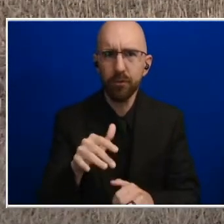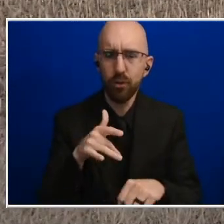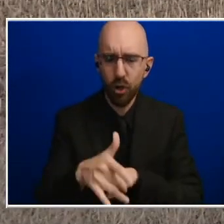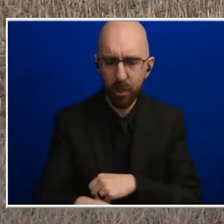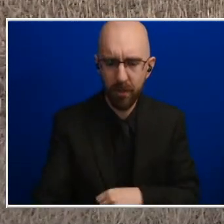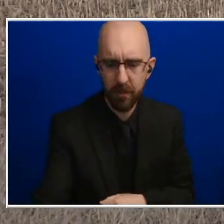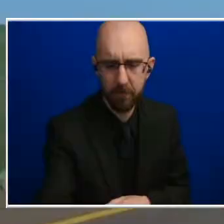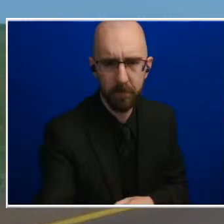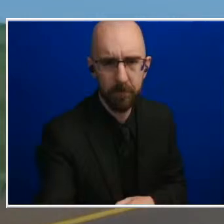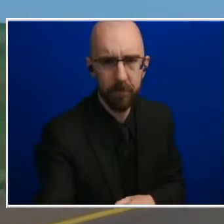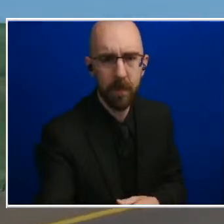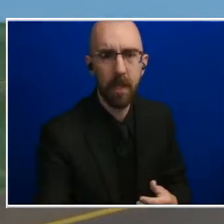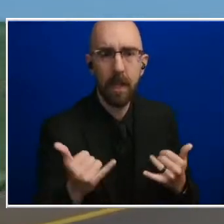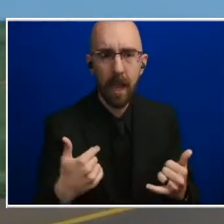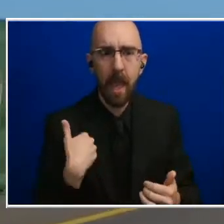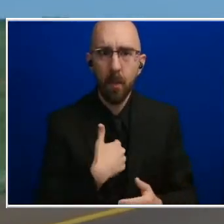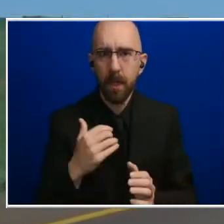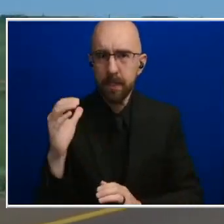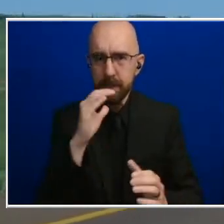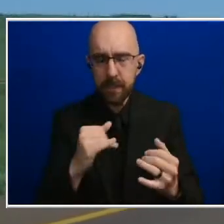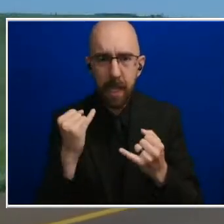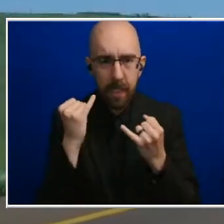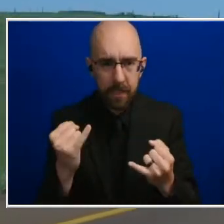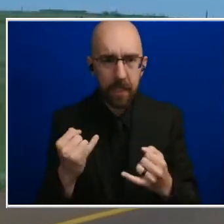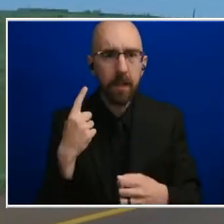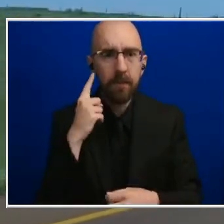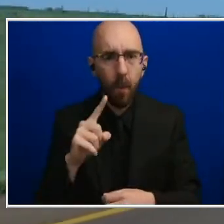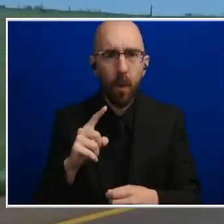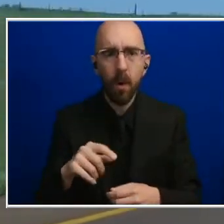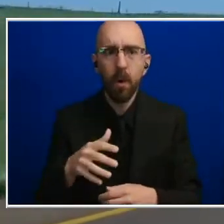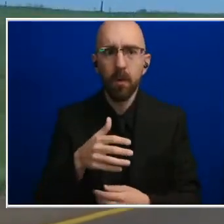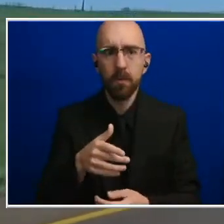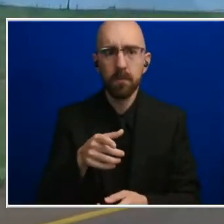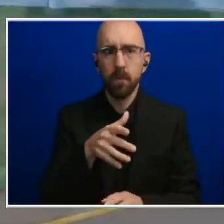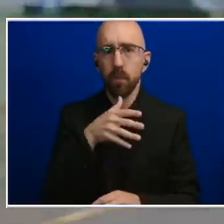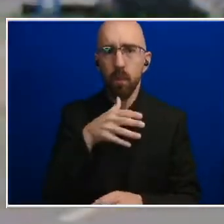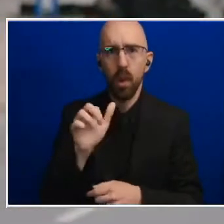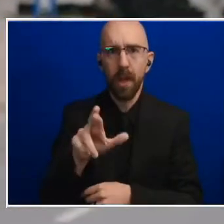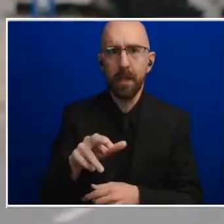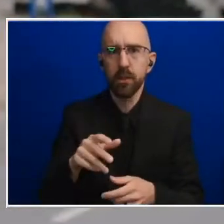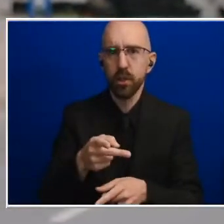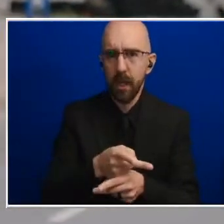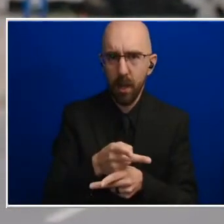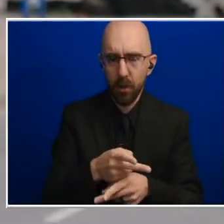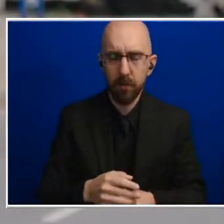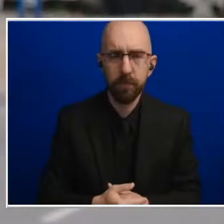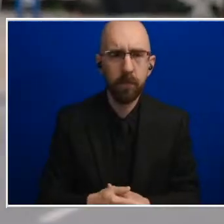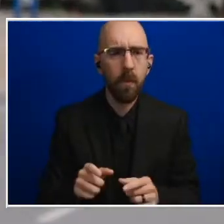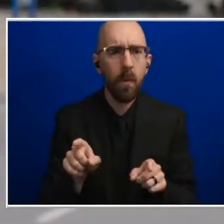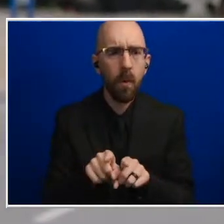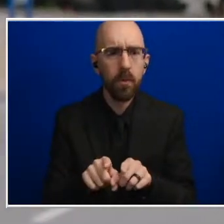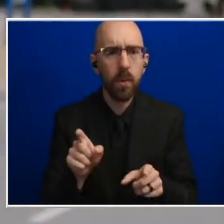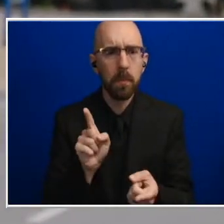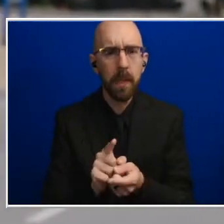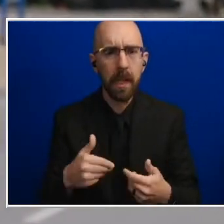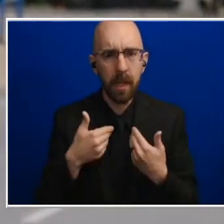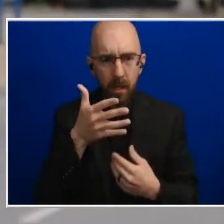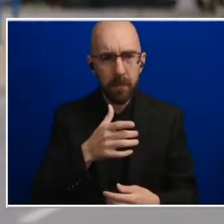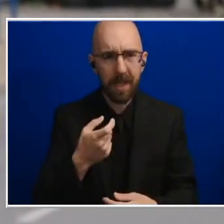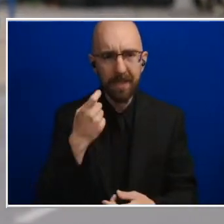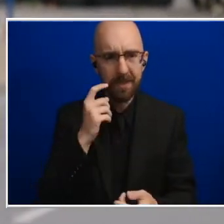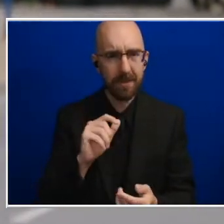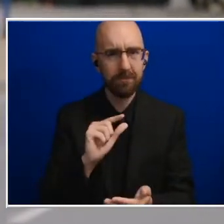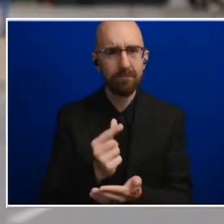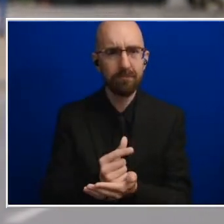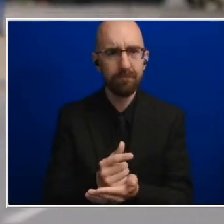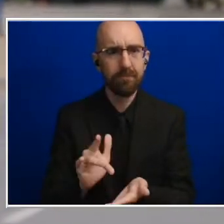we're exploring some ideas to improve rural cancer care. We're also meeting a young man who just graduated medical school a few days ago,